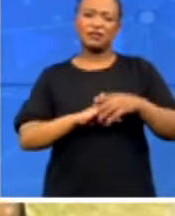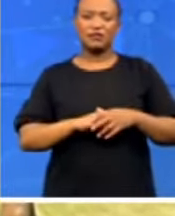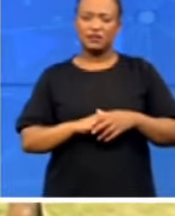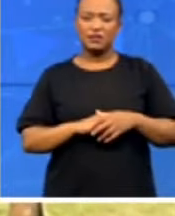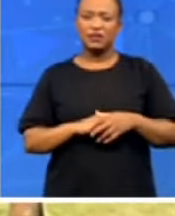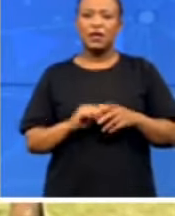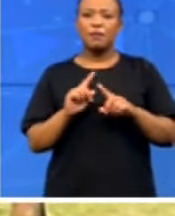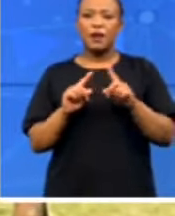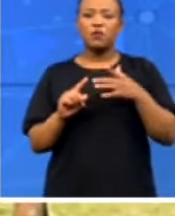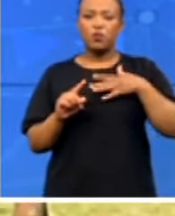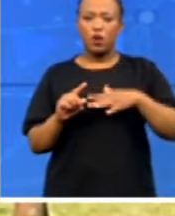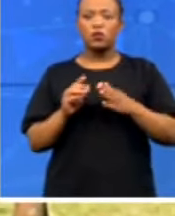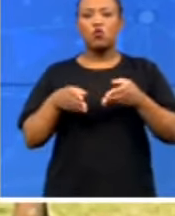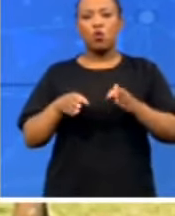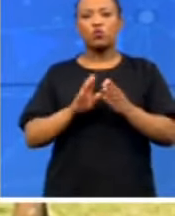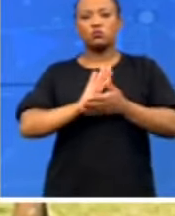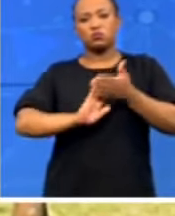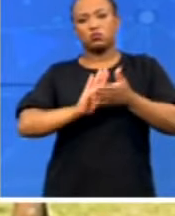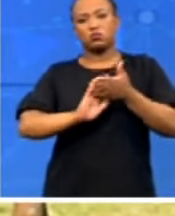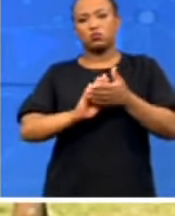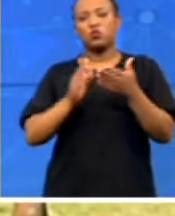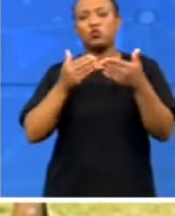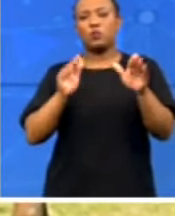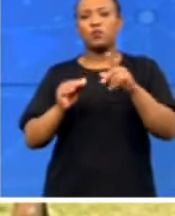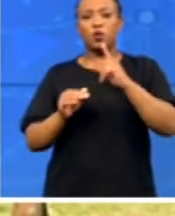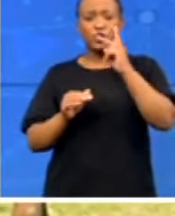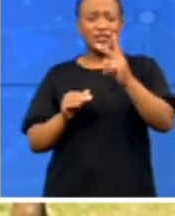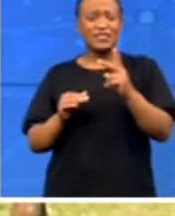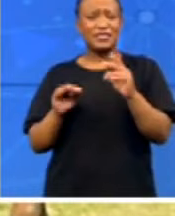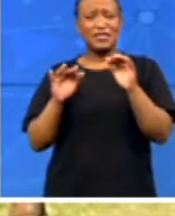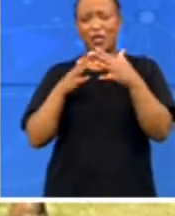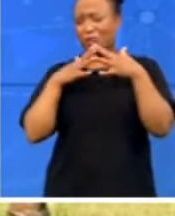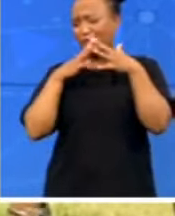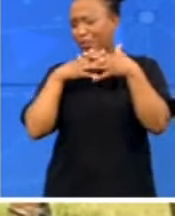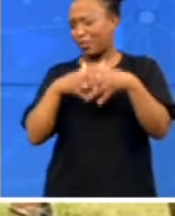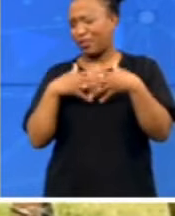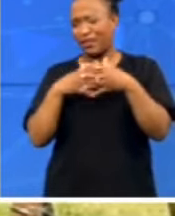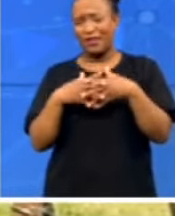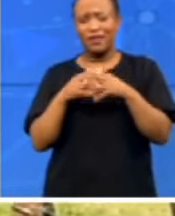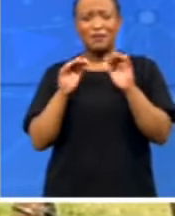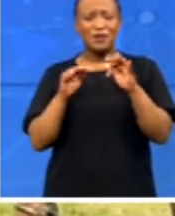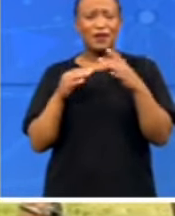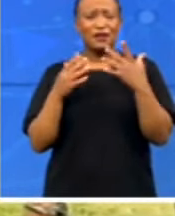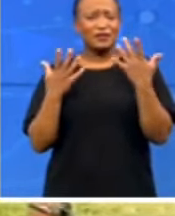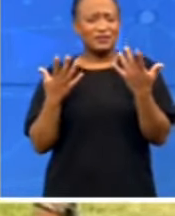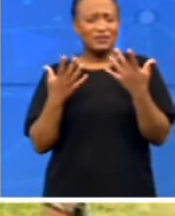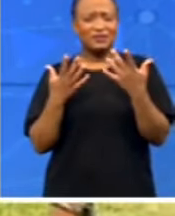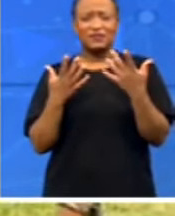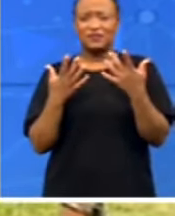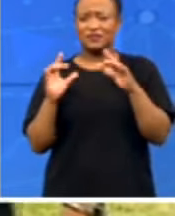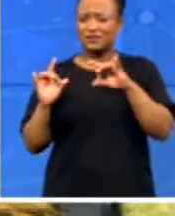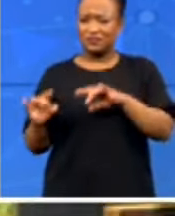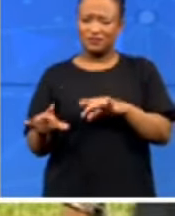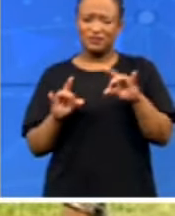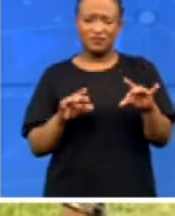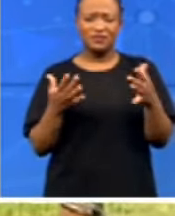again, because we can see the inconvenience that it is causing to our people. I mean, the fact that they have decided to rather